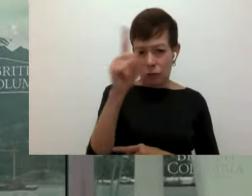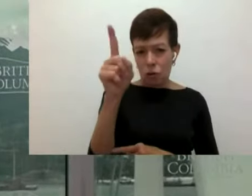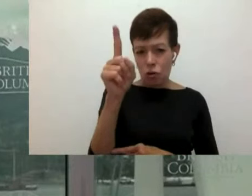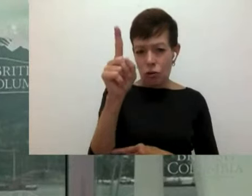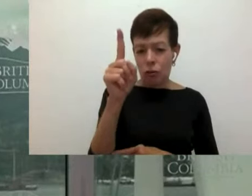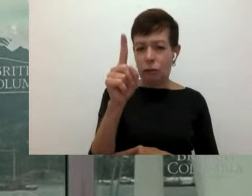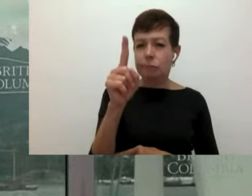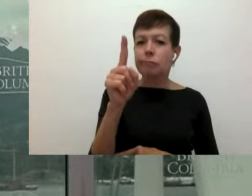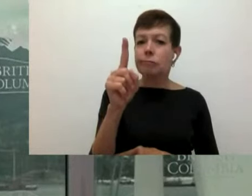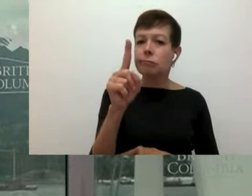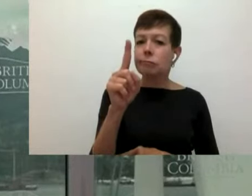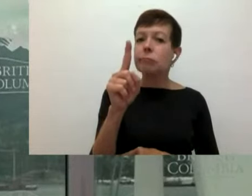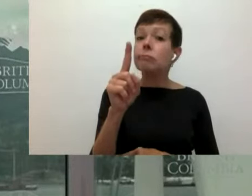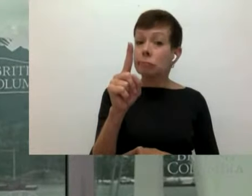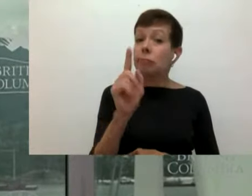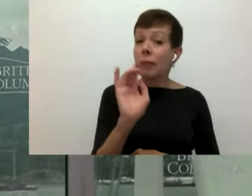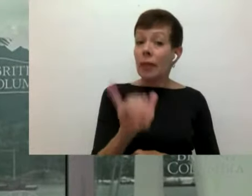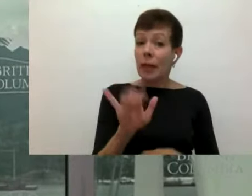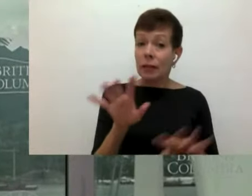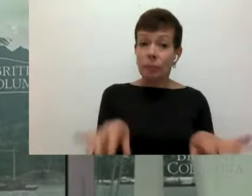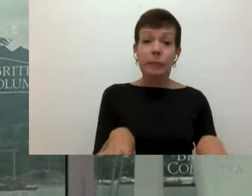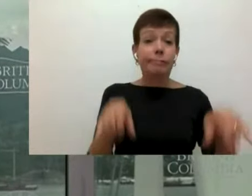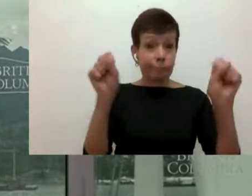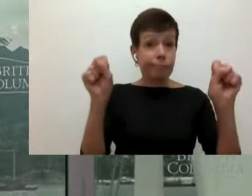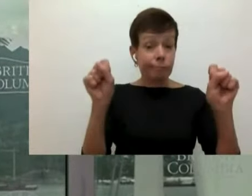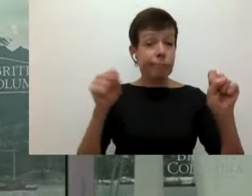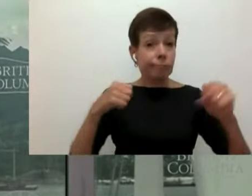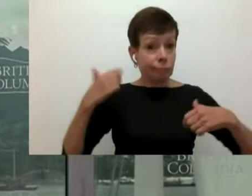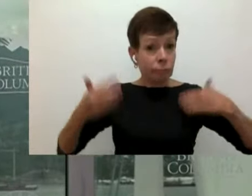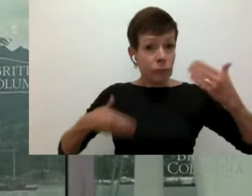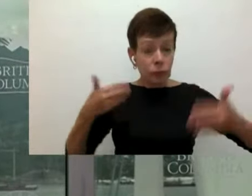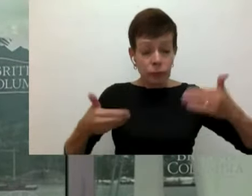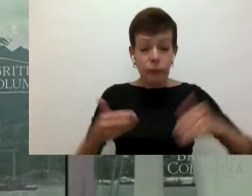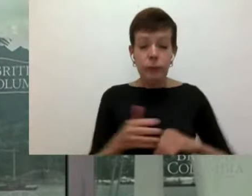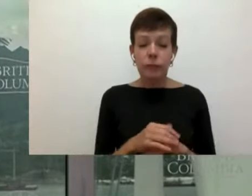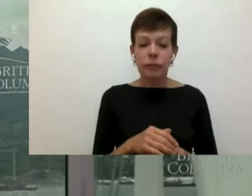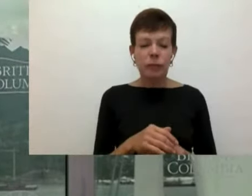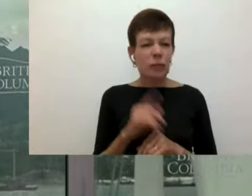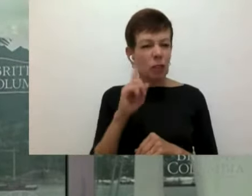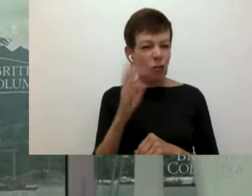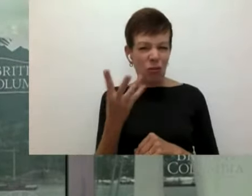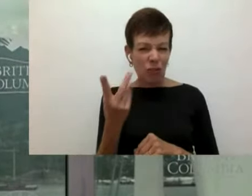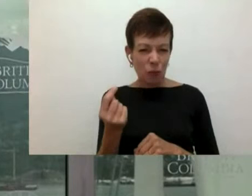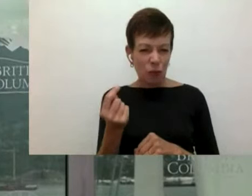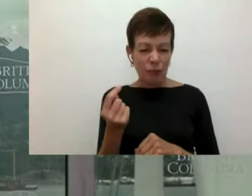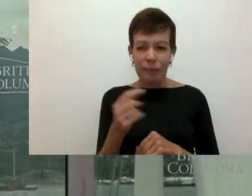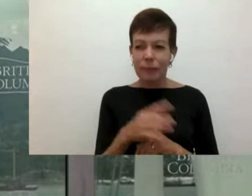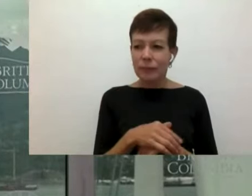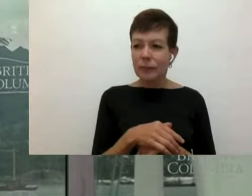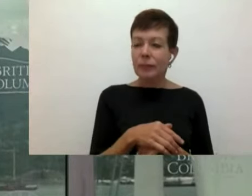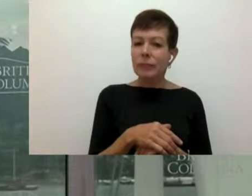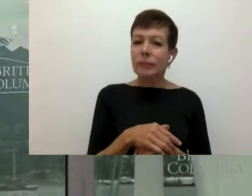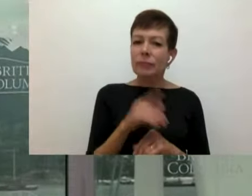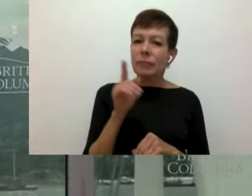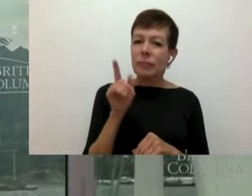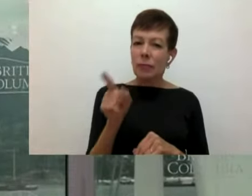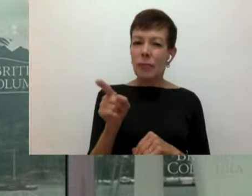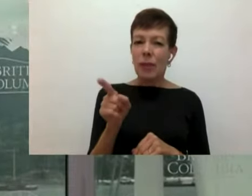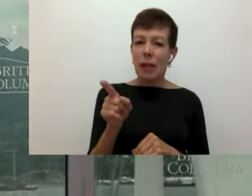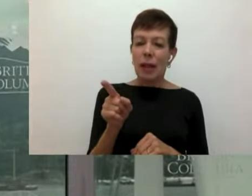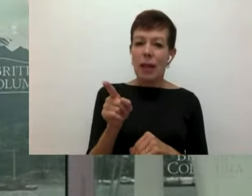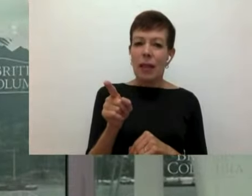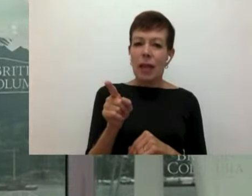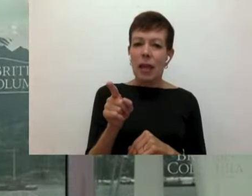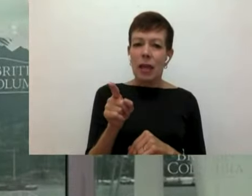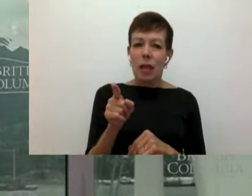some parts of the province, it's been taken up very substantially. What that involves is